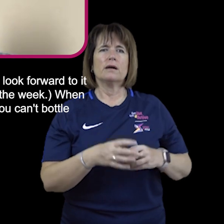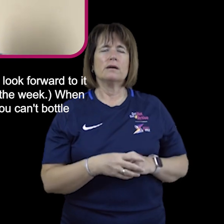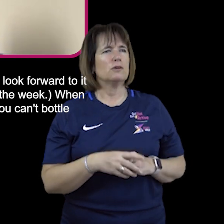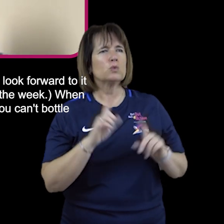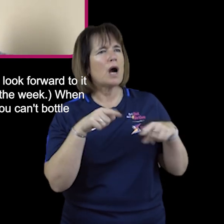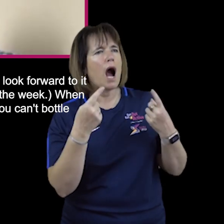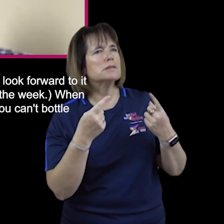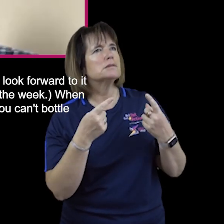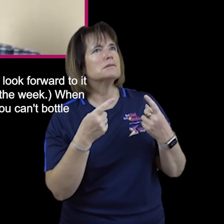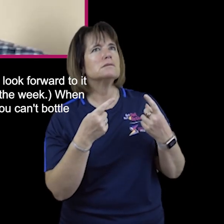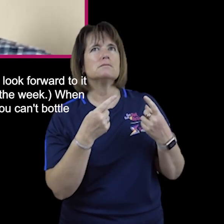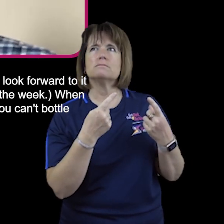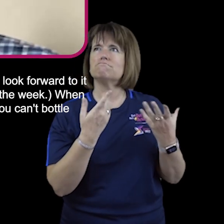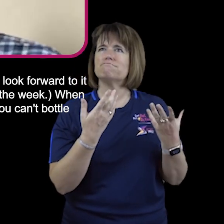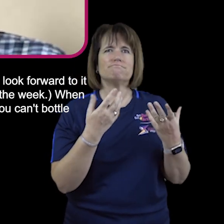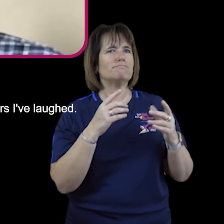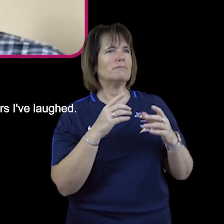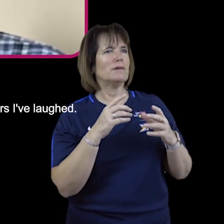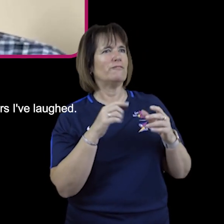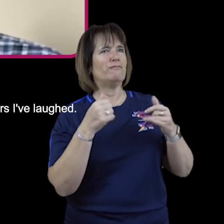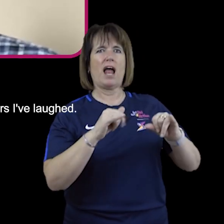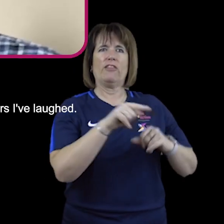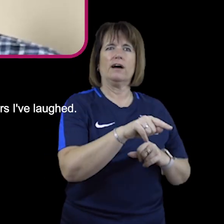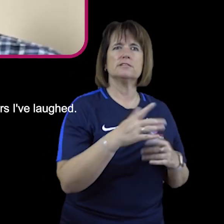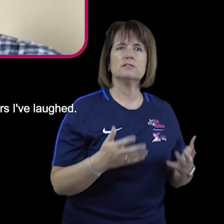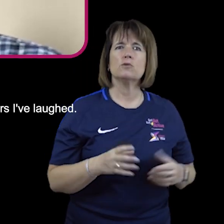You can't bottle that, Andy. No. And,